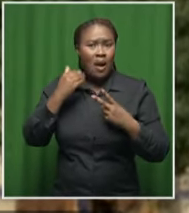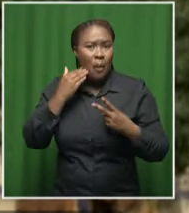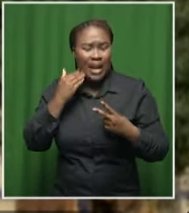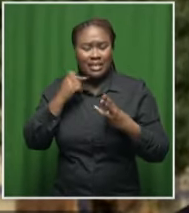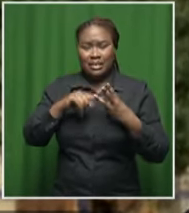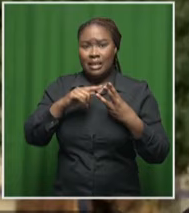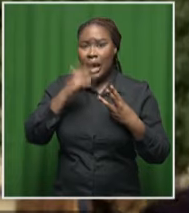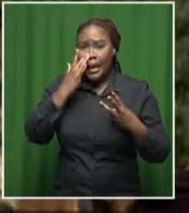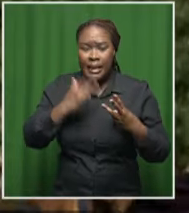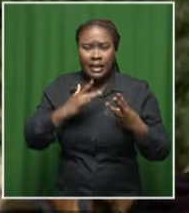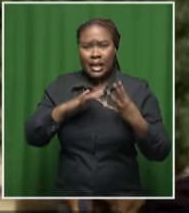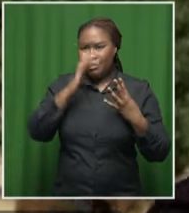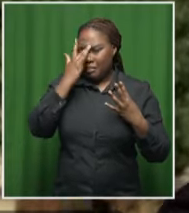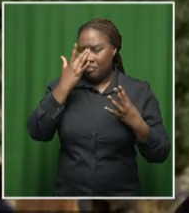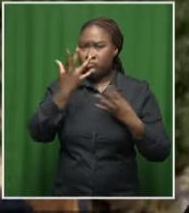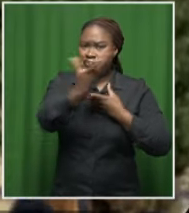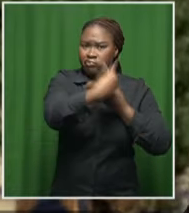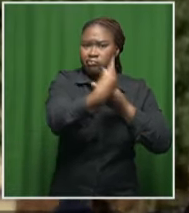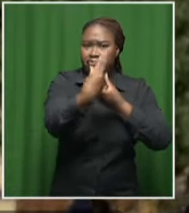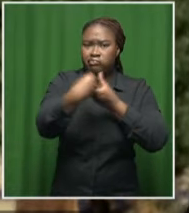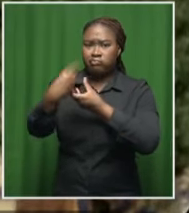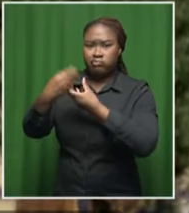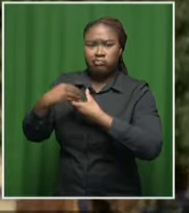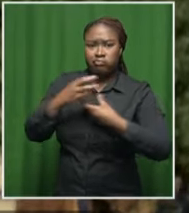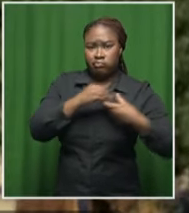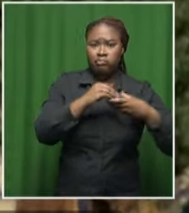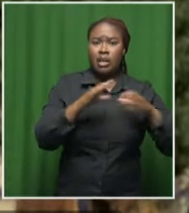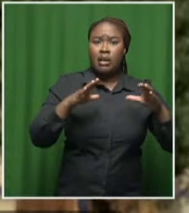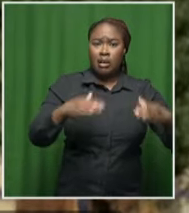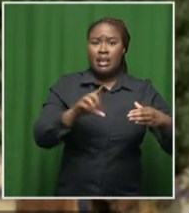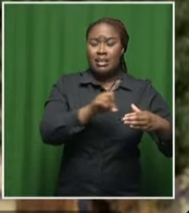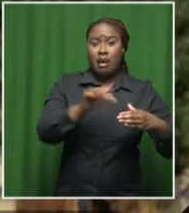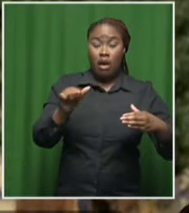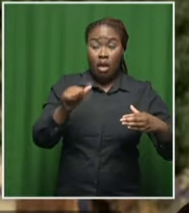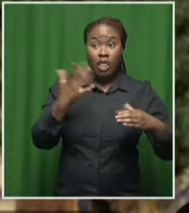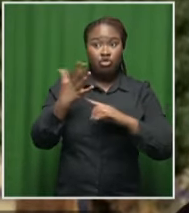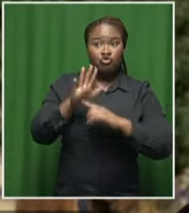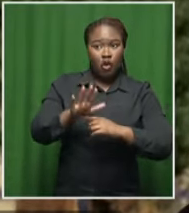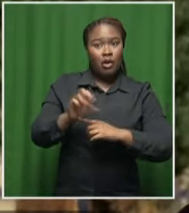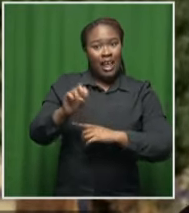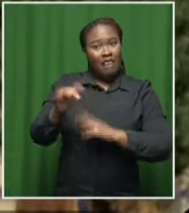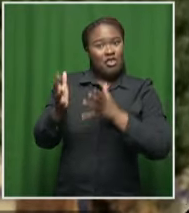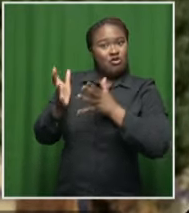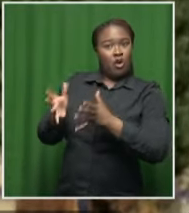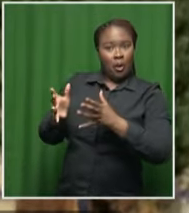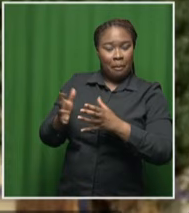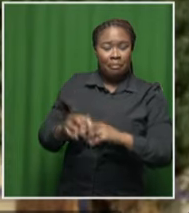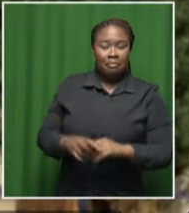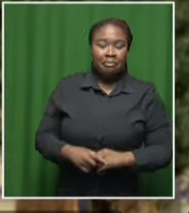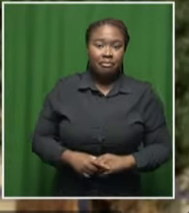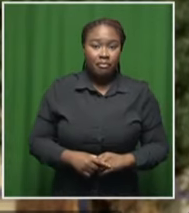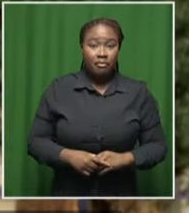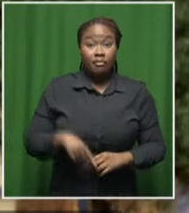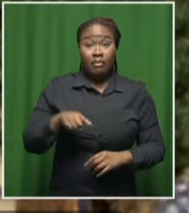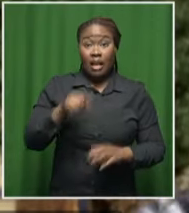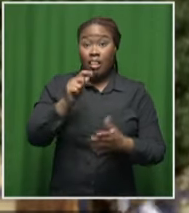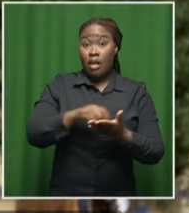is, right? And you look at that in terms of the areas where we are making inroads to. This